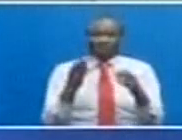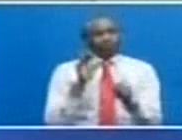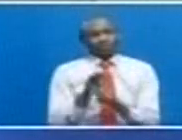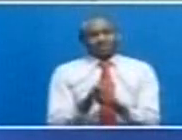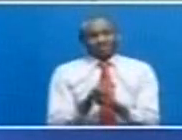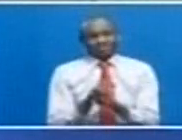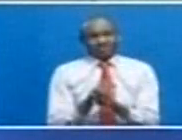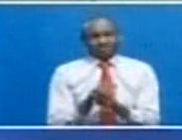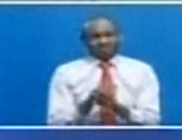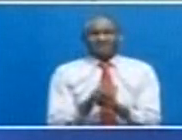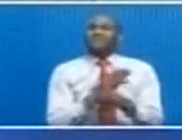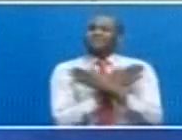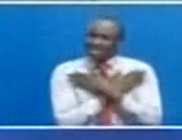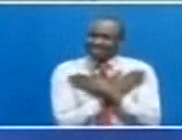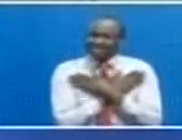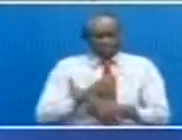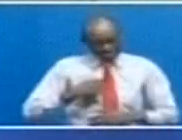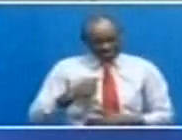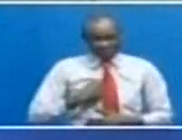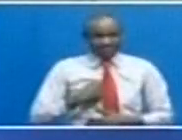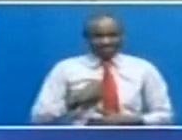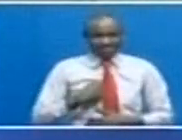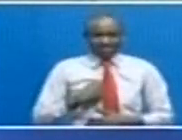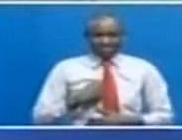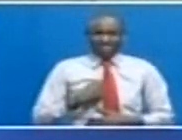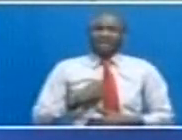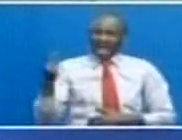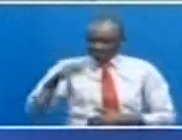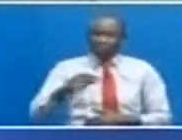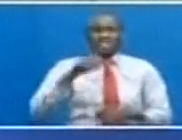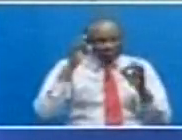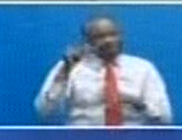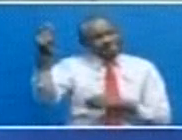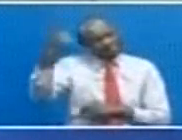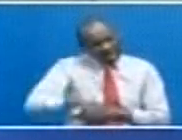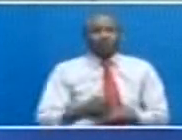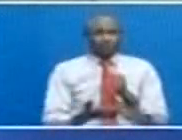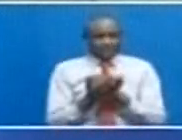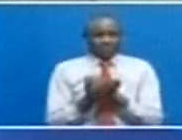much. Friends have come out to help. But if you have come to help,